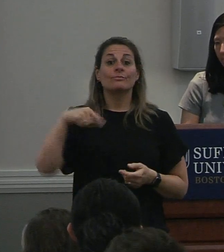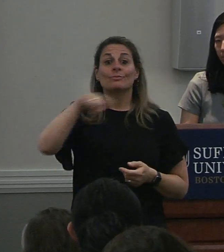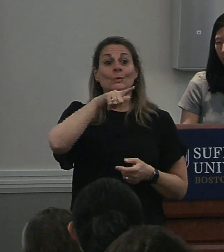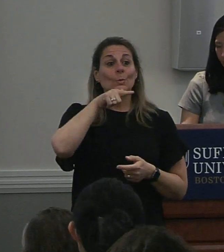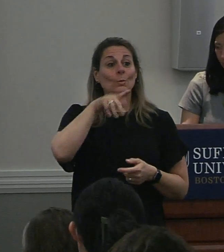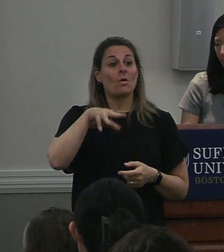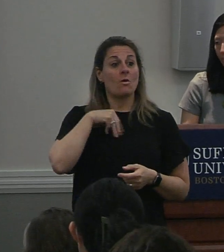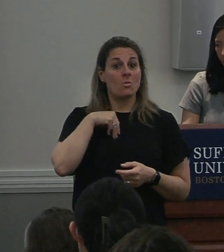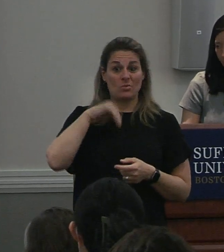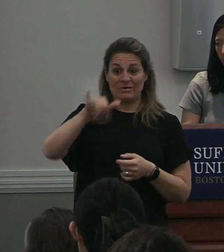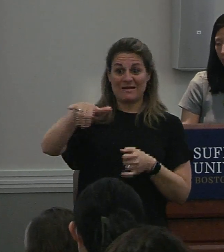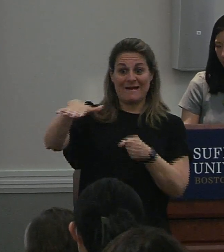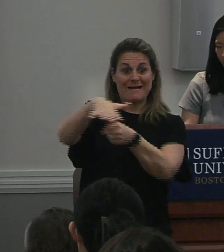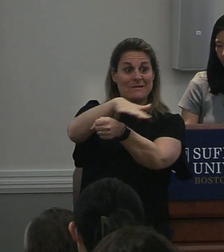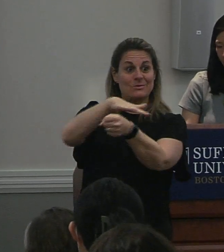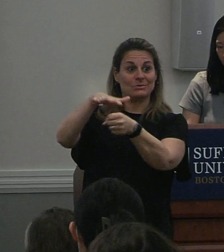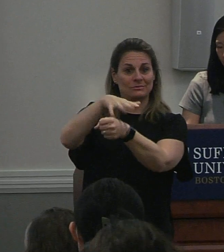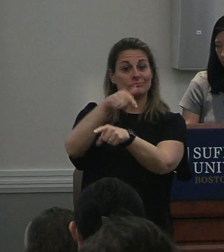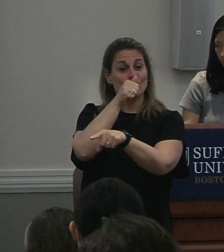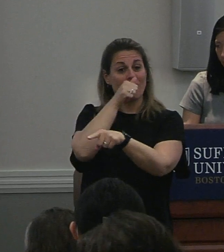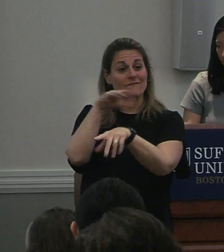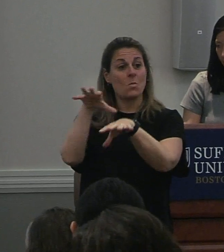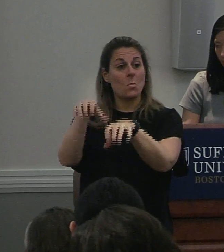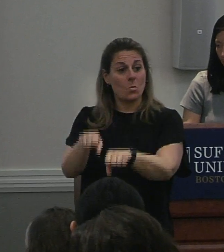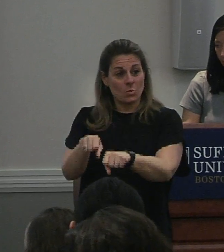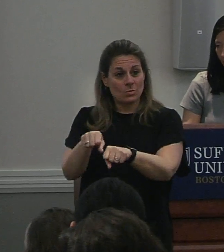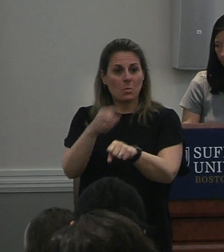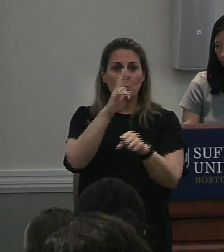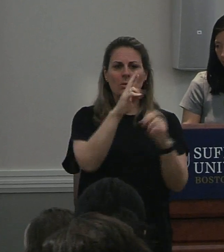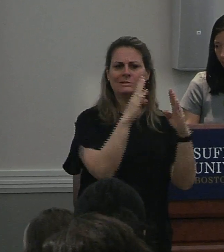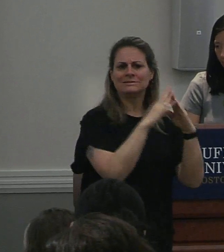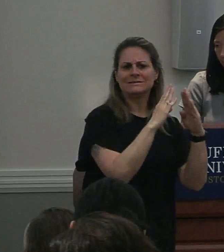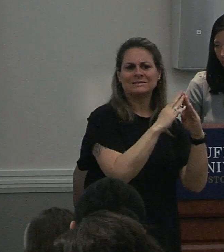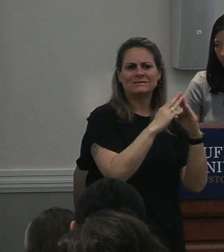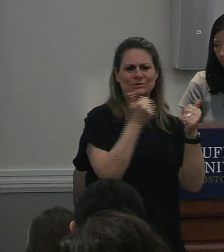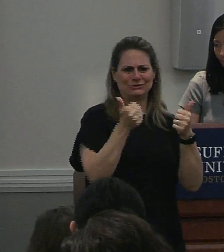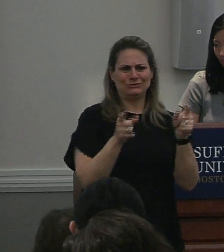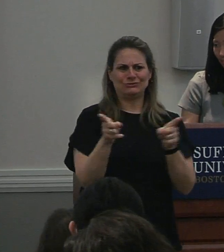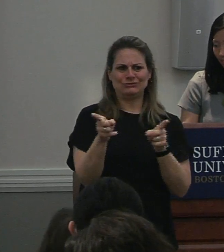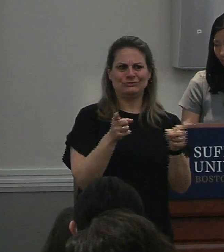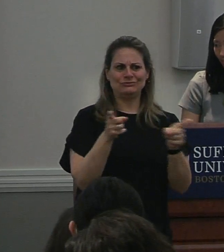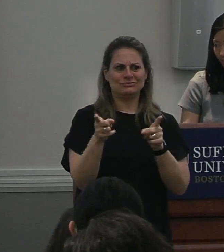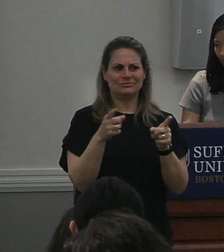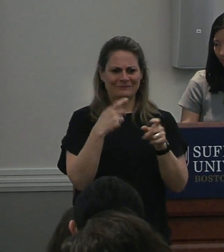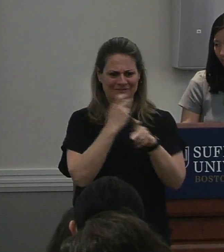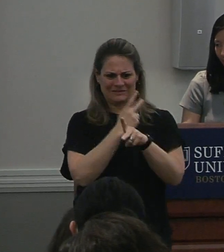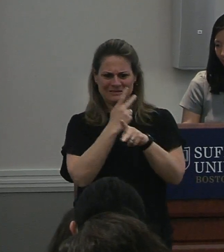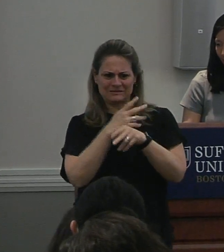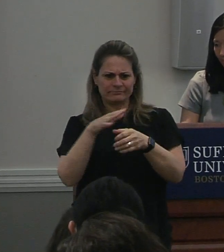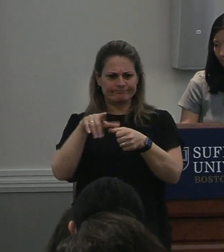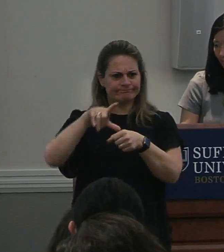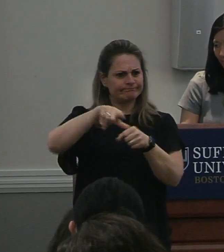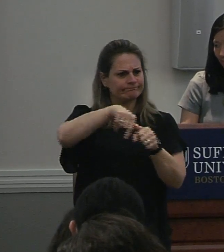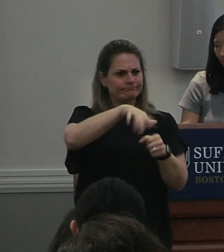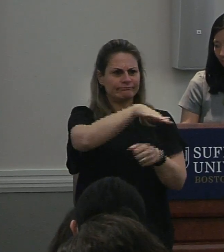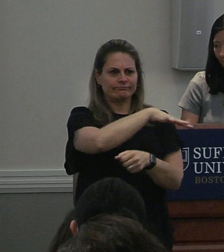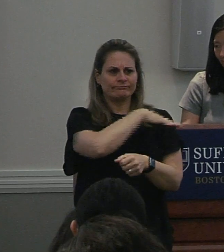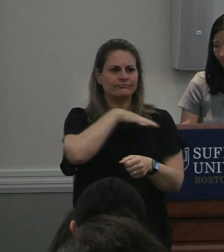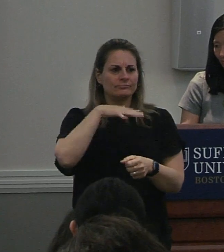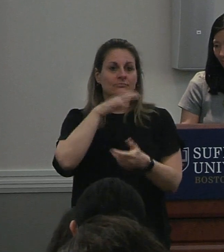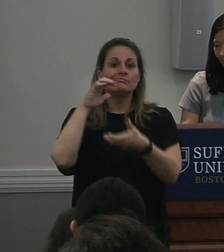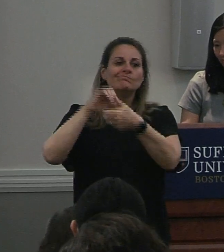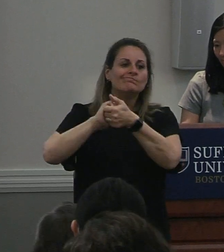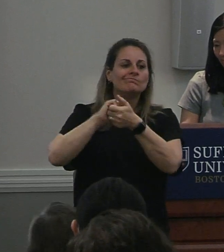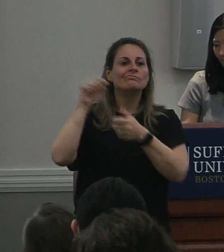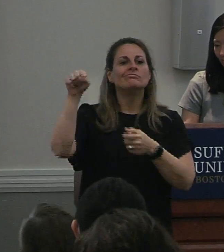sidewalks owned by MassDOT and Massport and the MBTA. So we will certainly partner with our fellow agencies